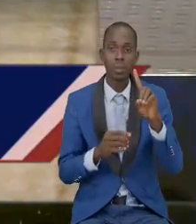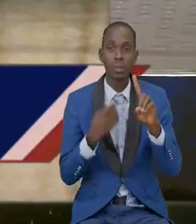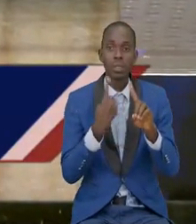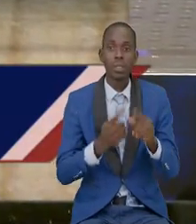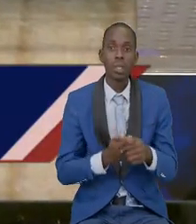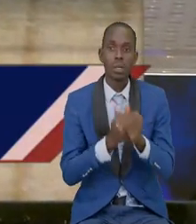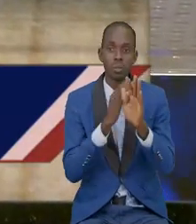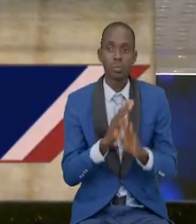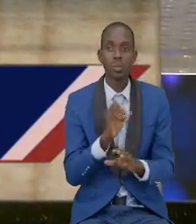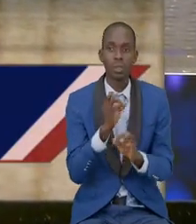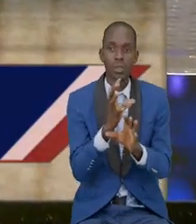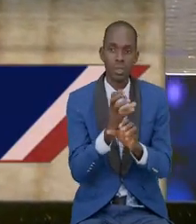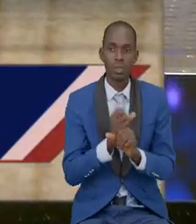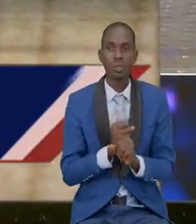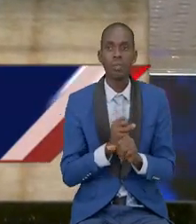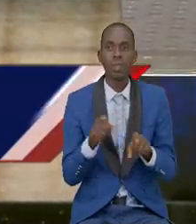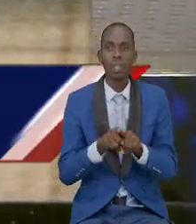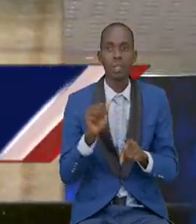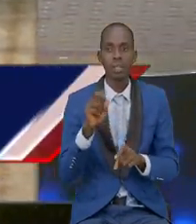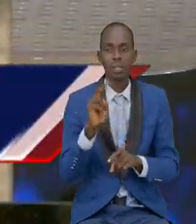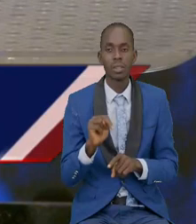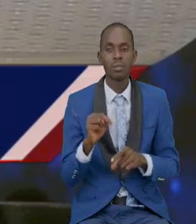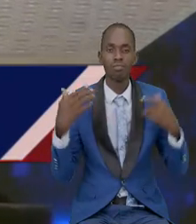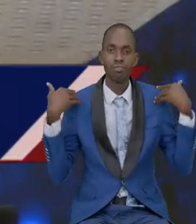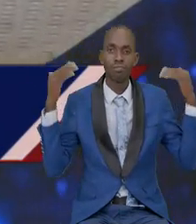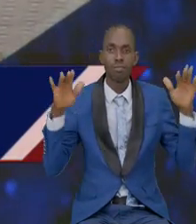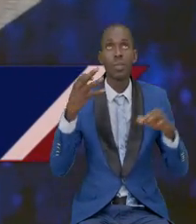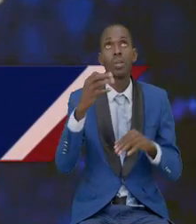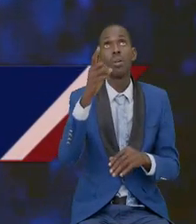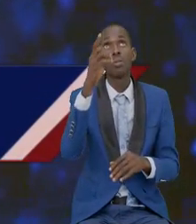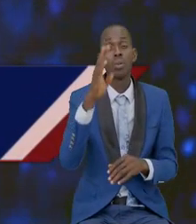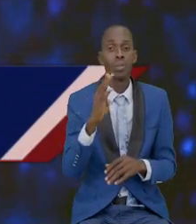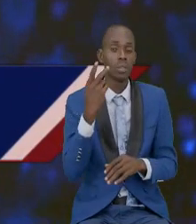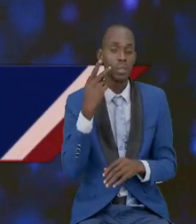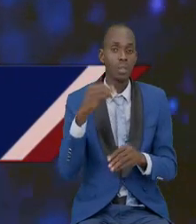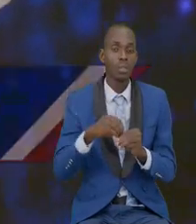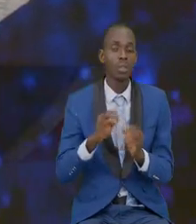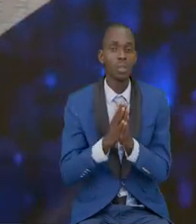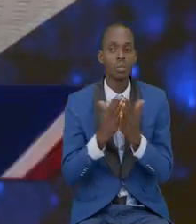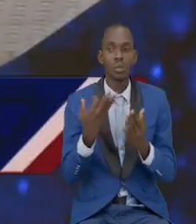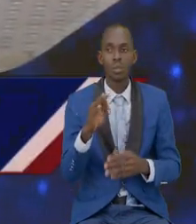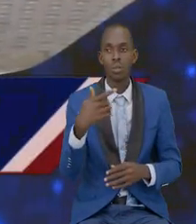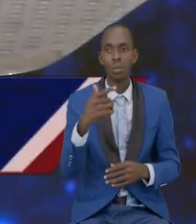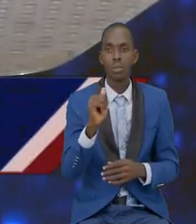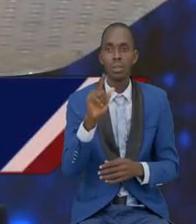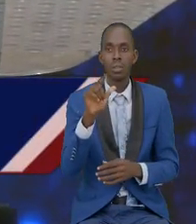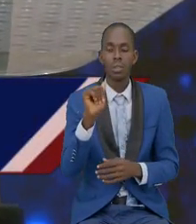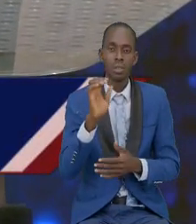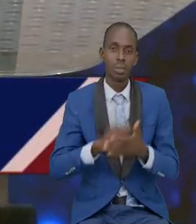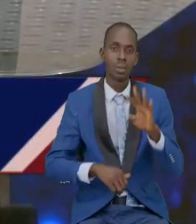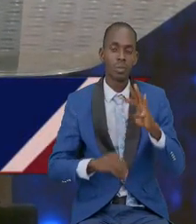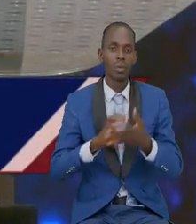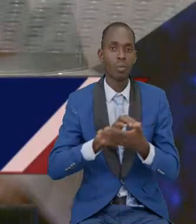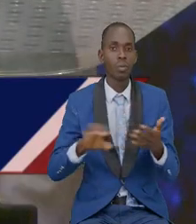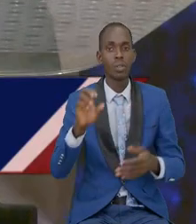apostles received as an angel of God. Look at Galatians there, chapter 4, verse